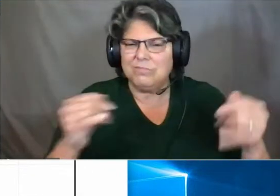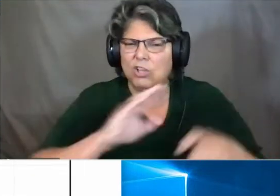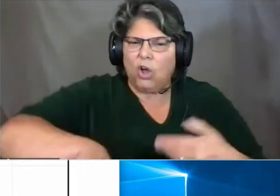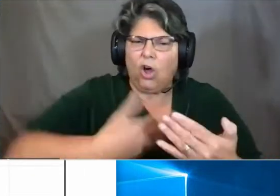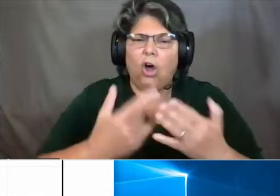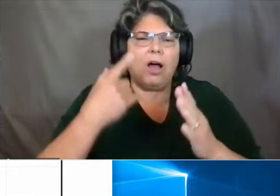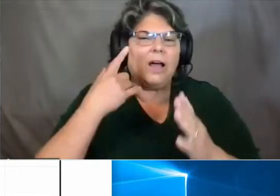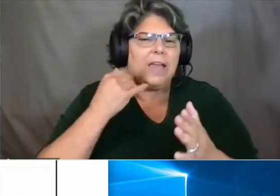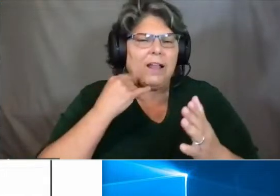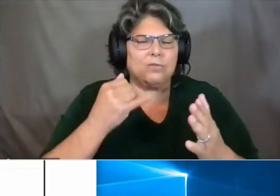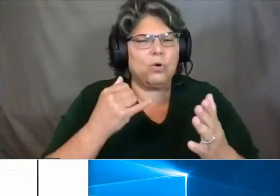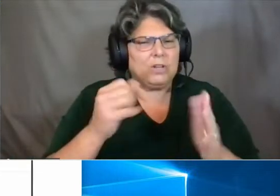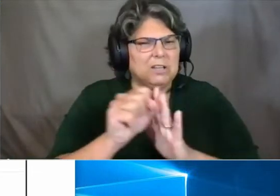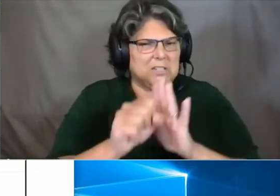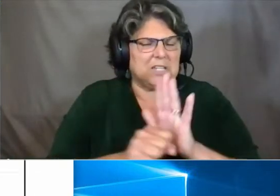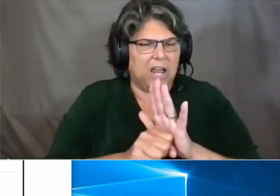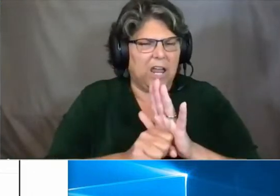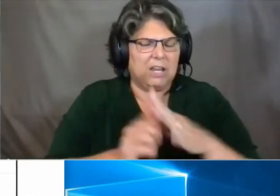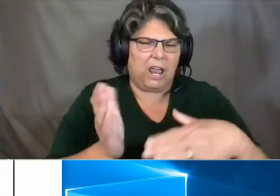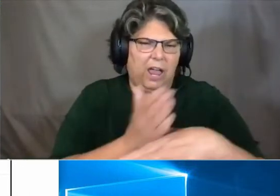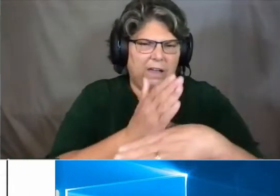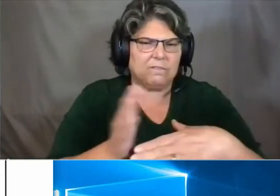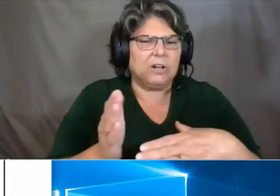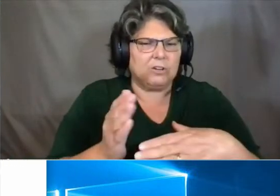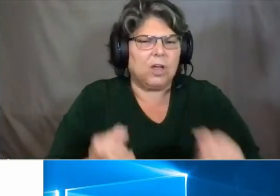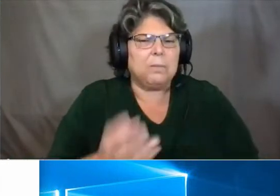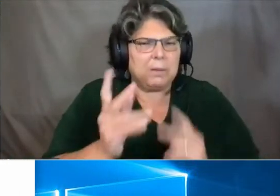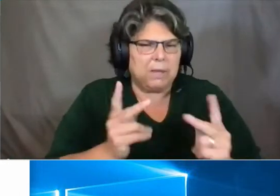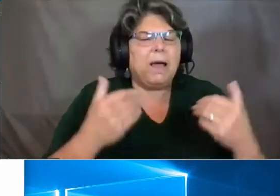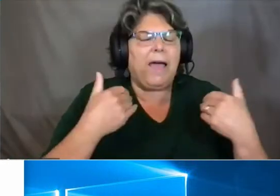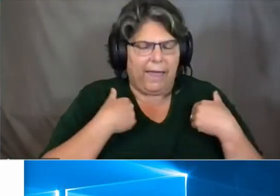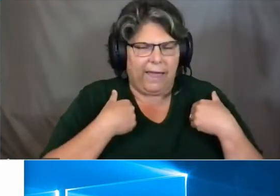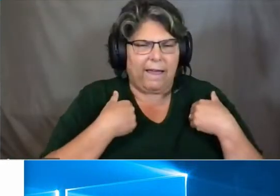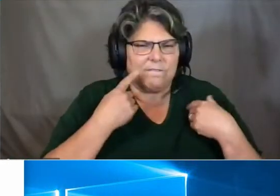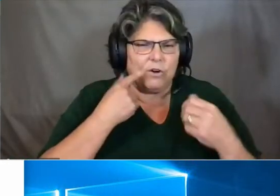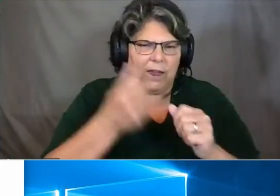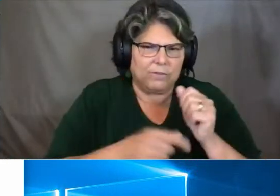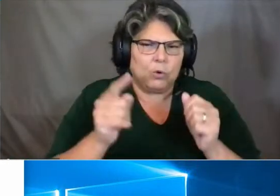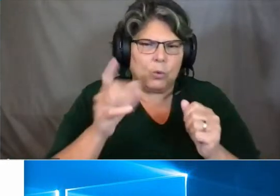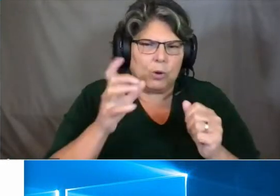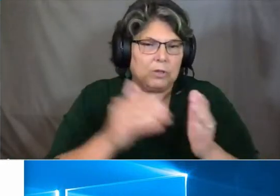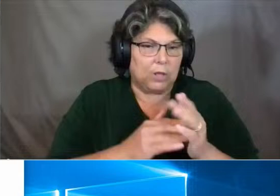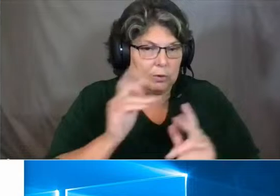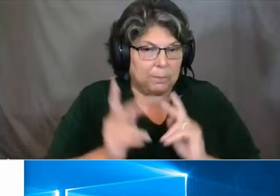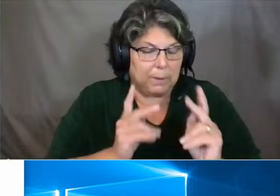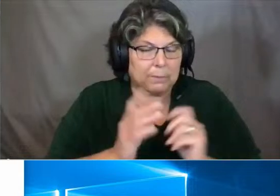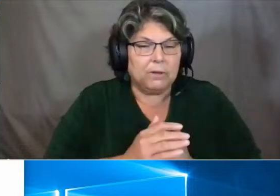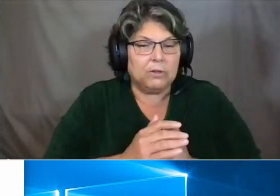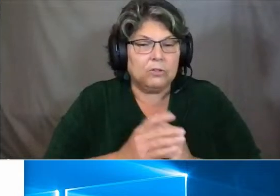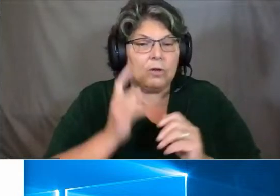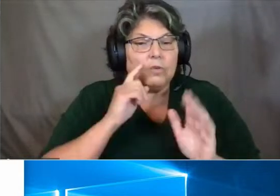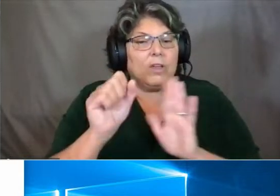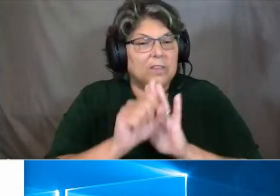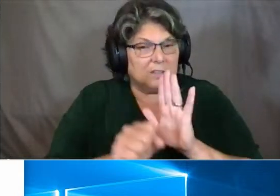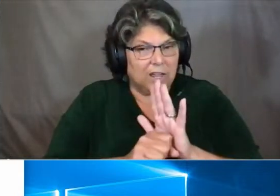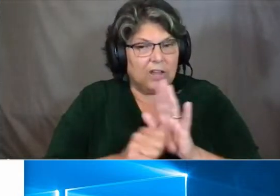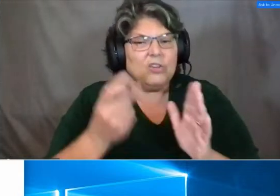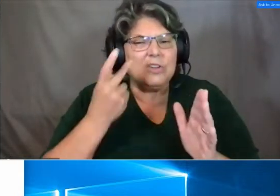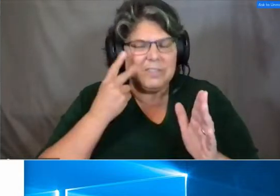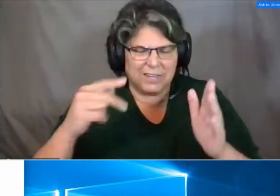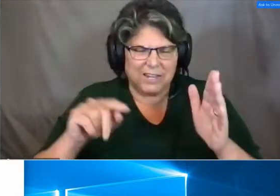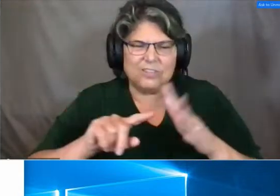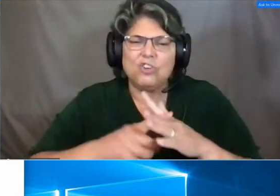or California case rate per 100,000. And so you can see that the case rate in the state is increasing as well.